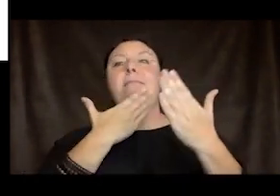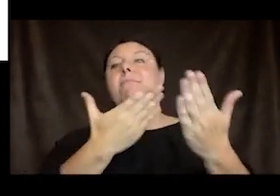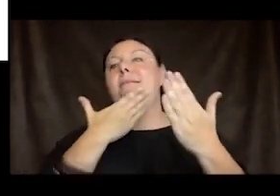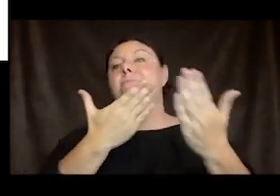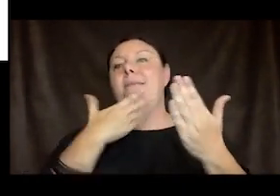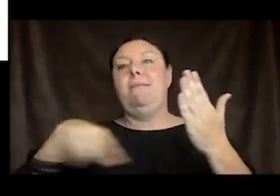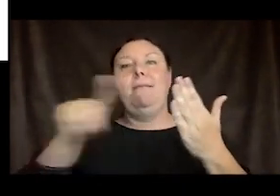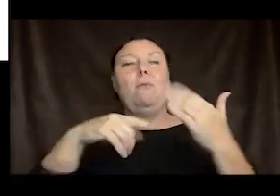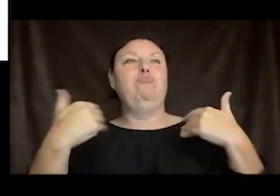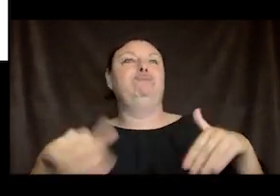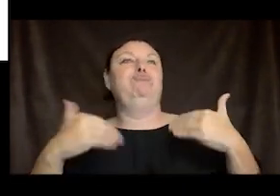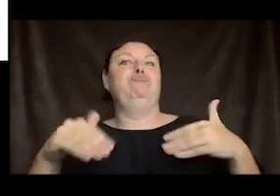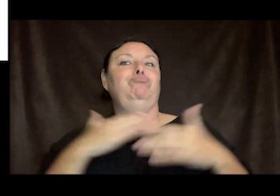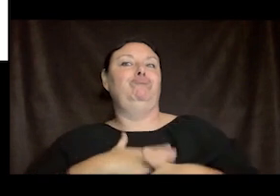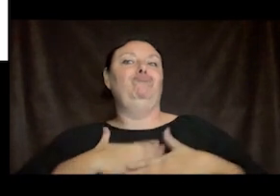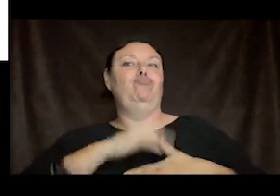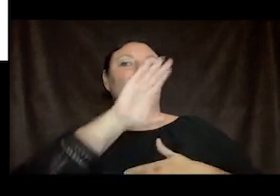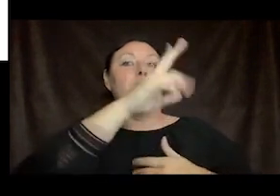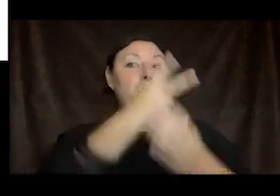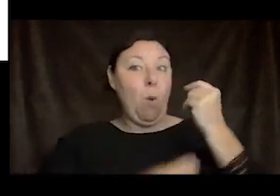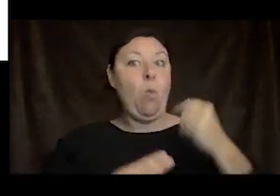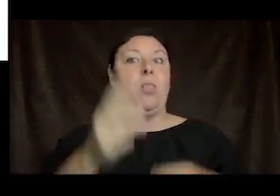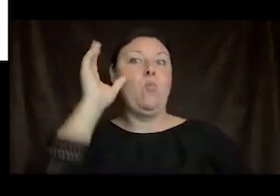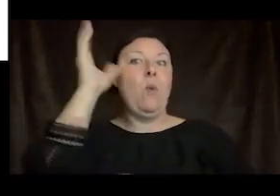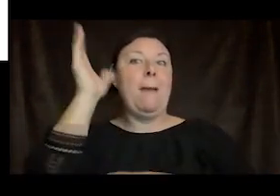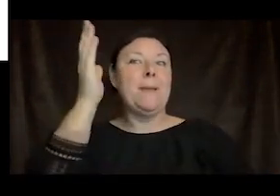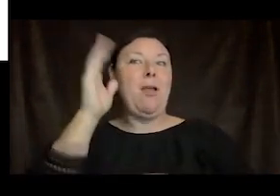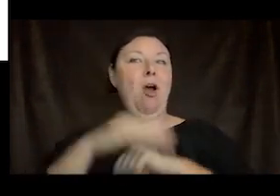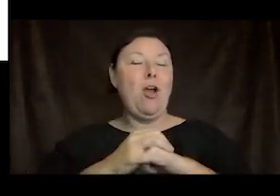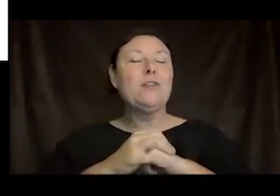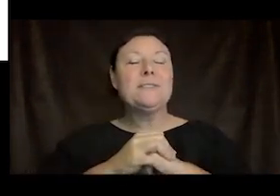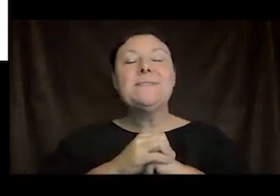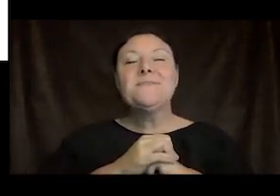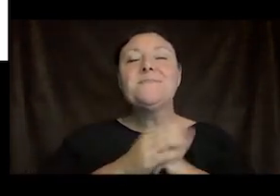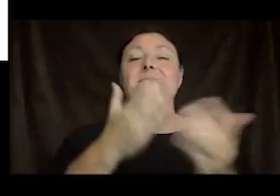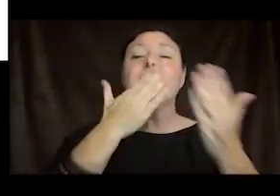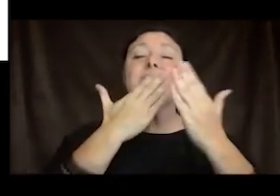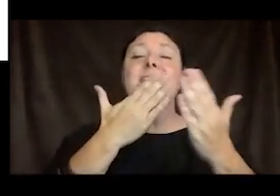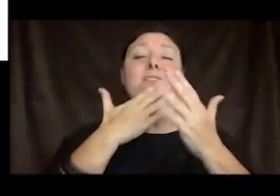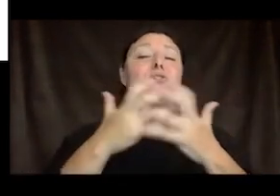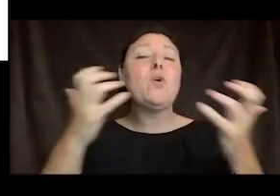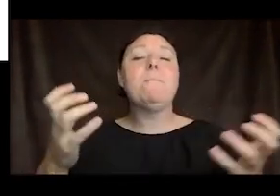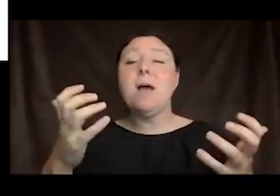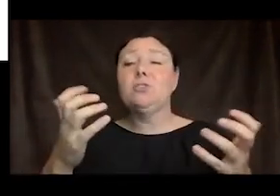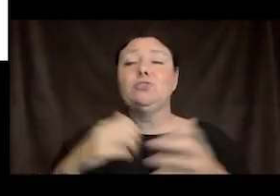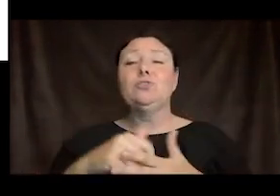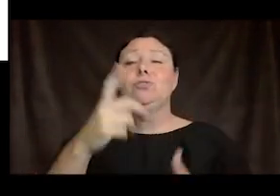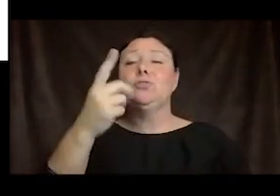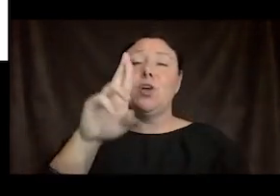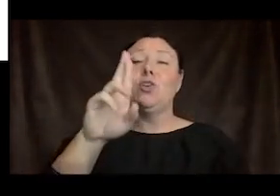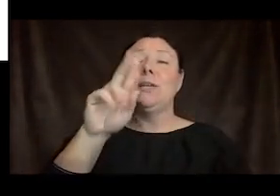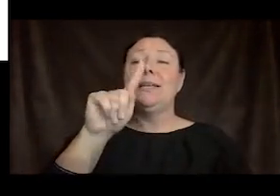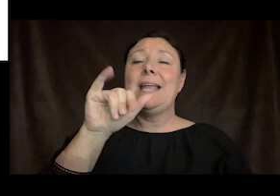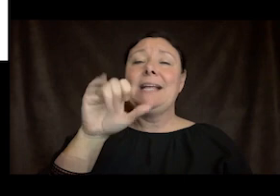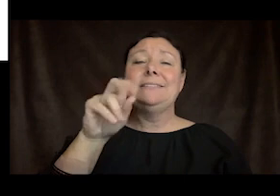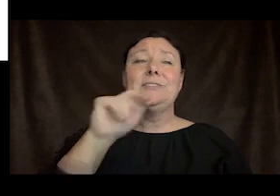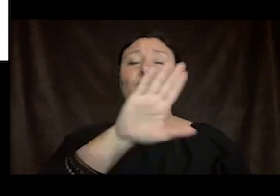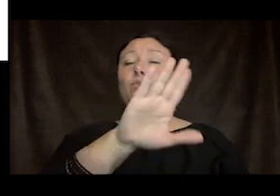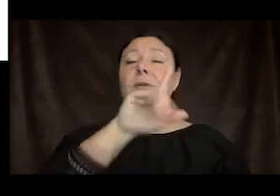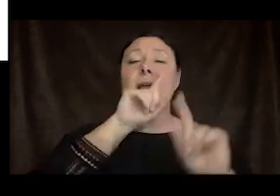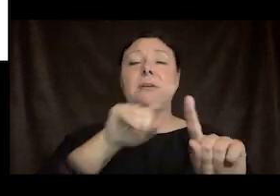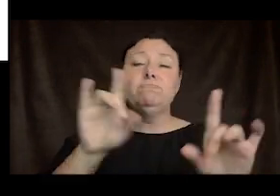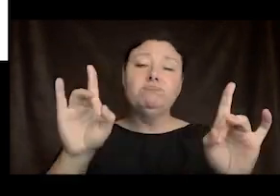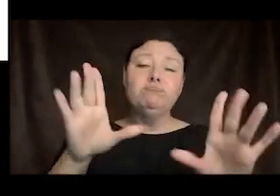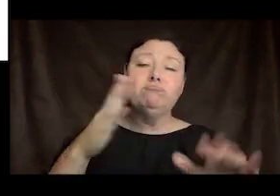from people who've come to both your webinars. Just can't wait for the recording for this. Thank you so much, Dr. Tyson. Your answers are just hands-on, they're